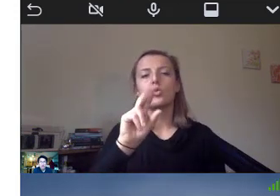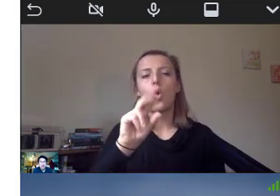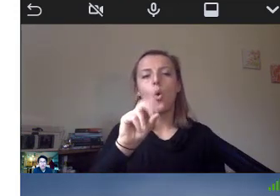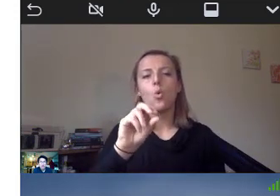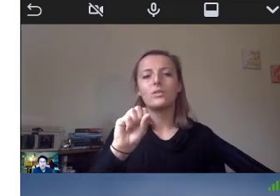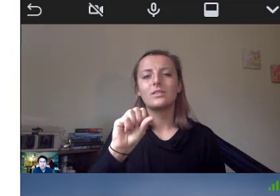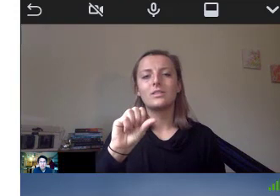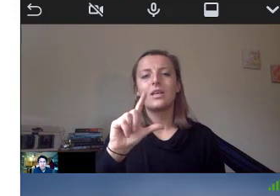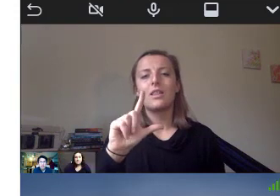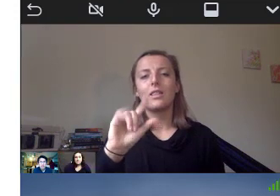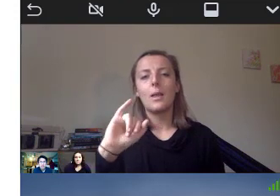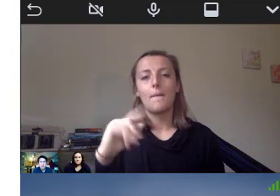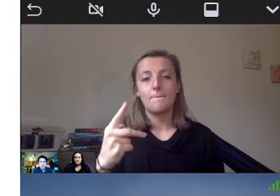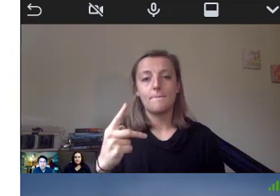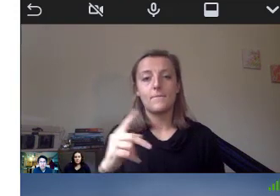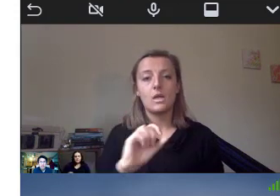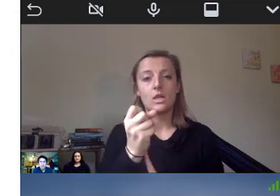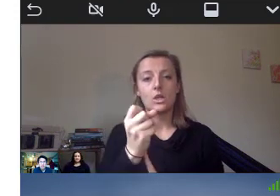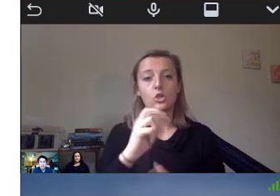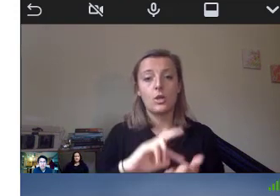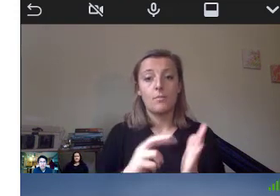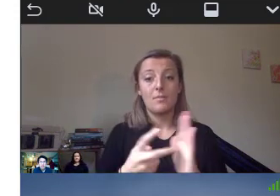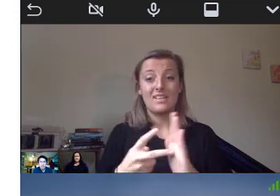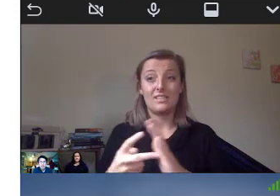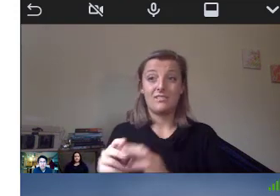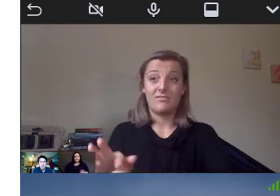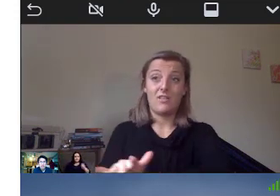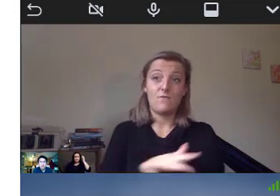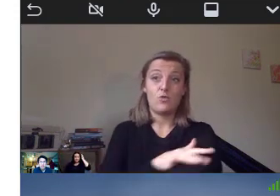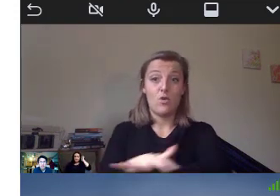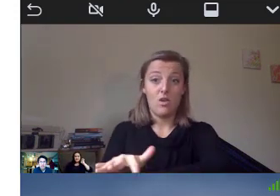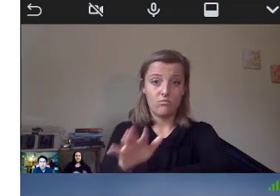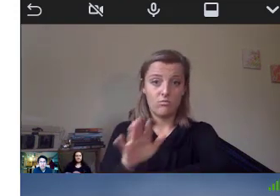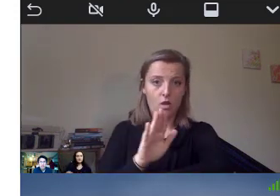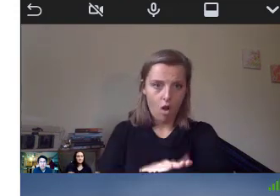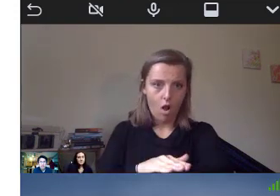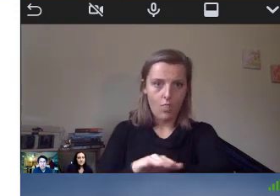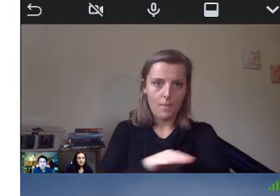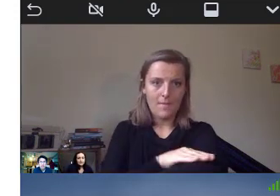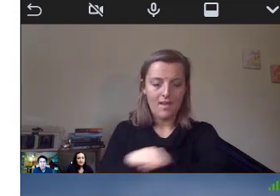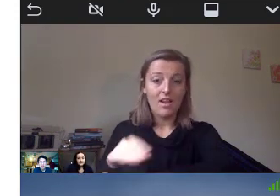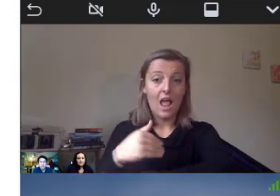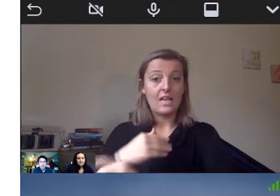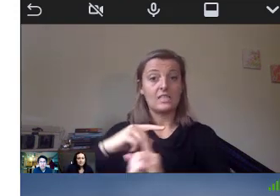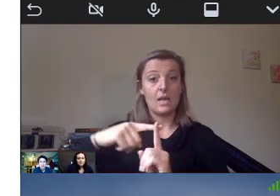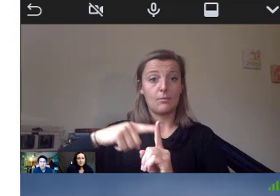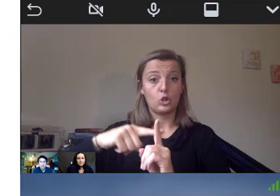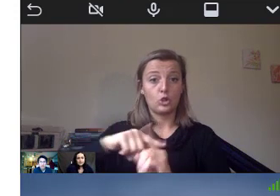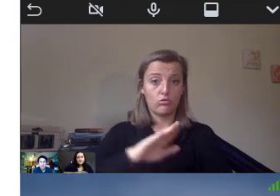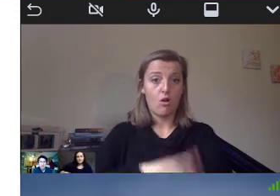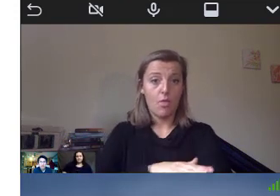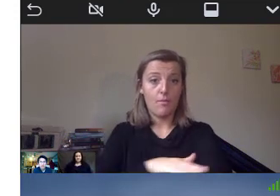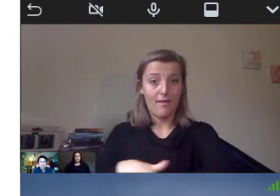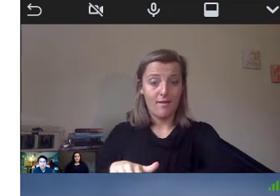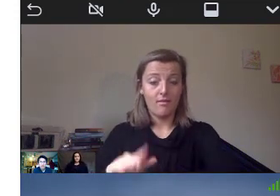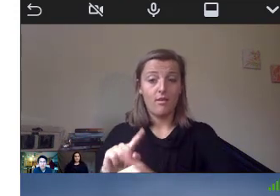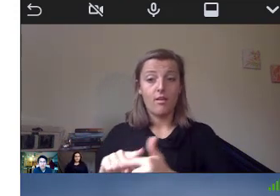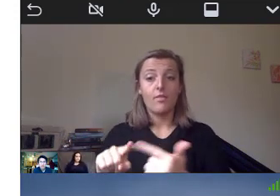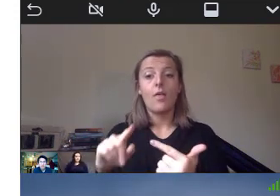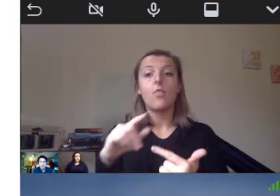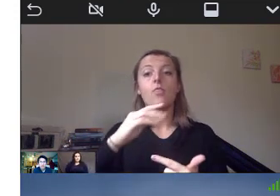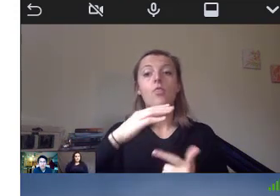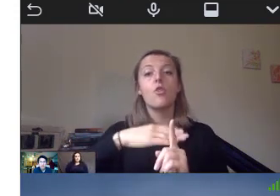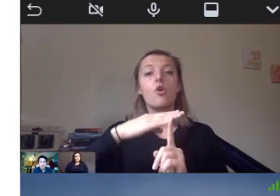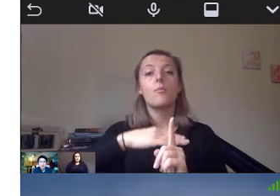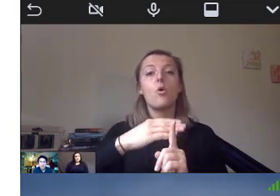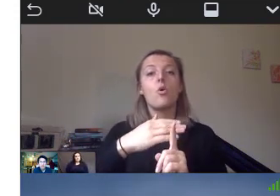plate has a temperature of the plate. And then there's this thermal boundary layer where the temperature changes, right?